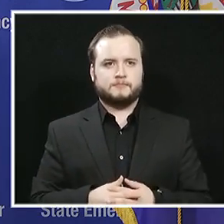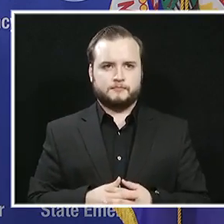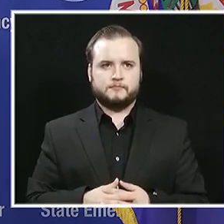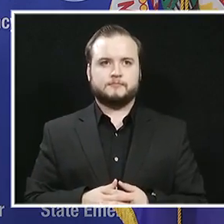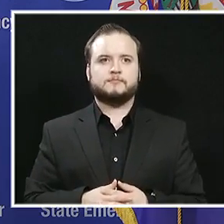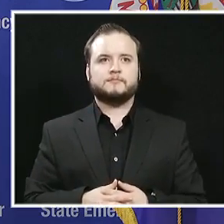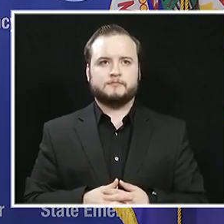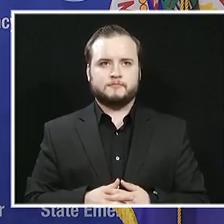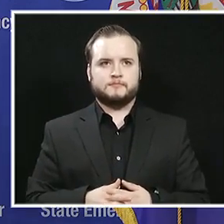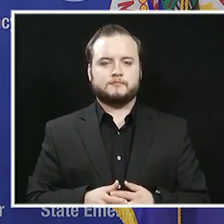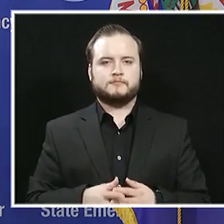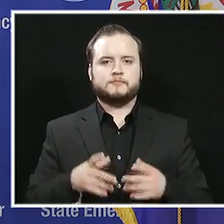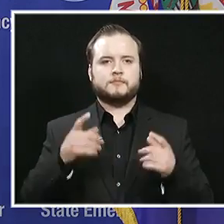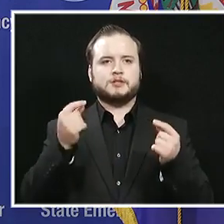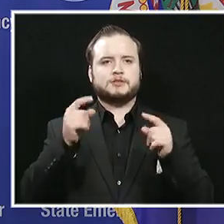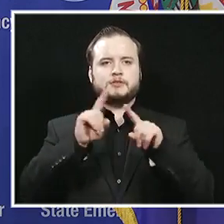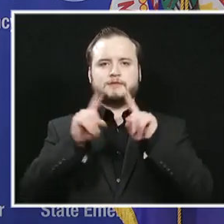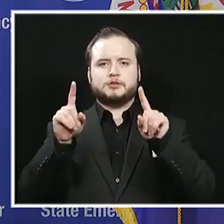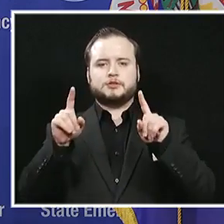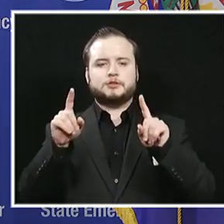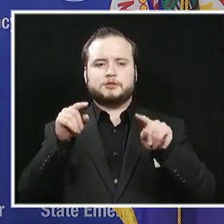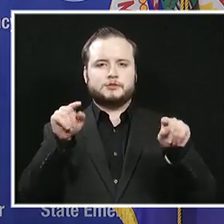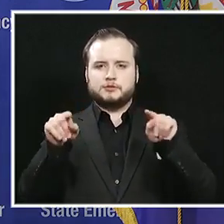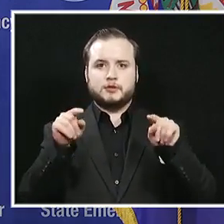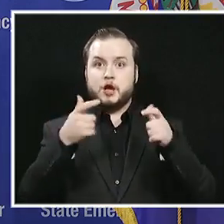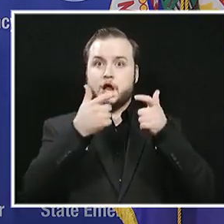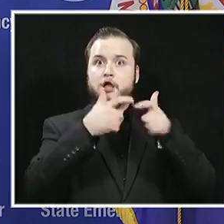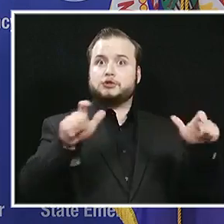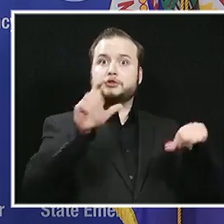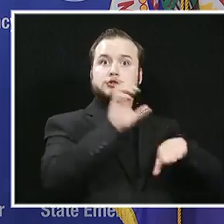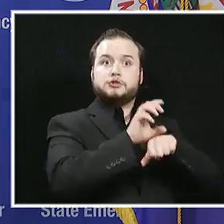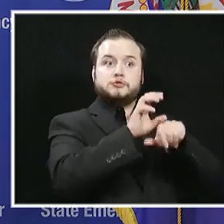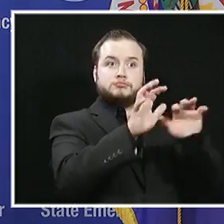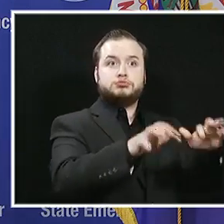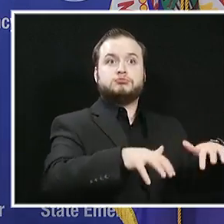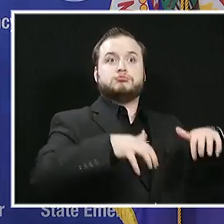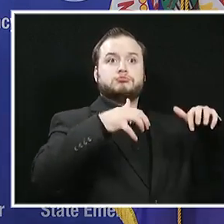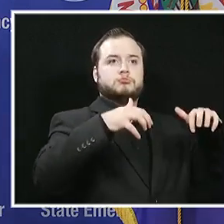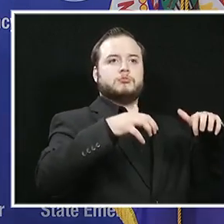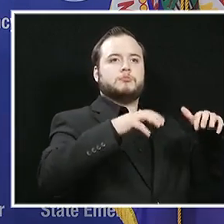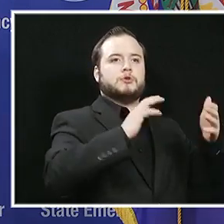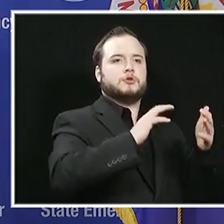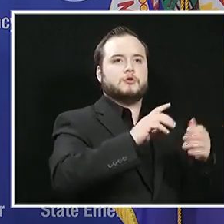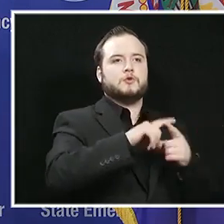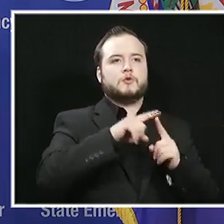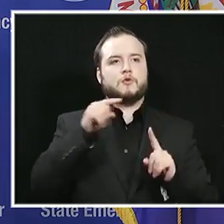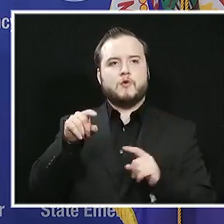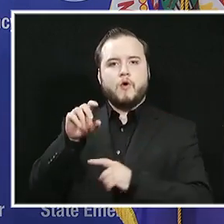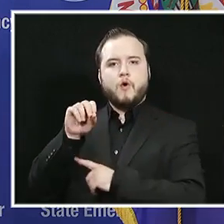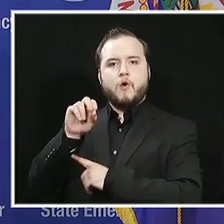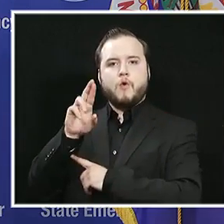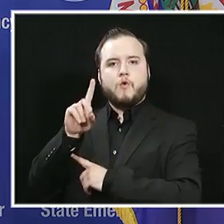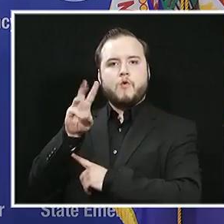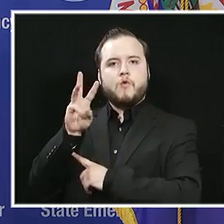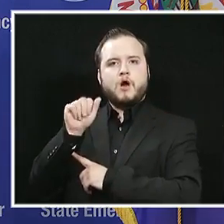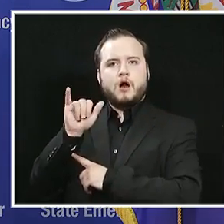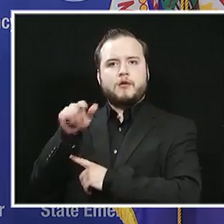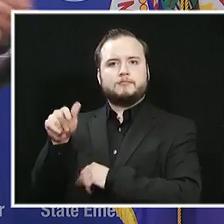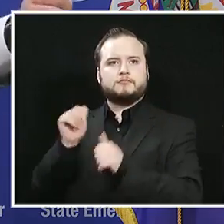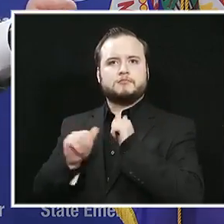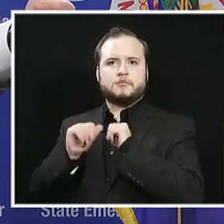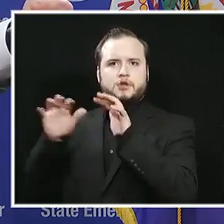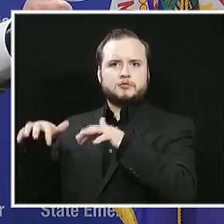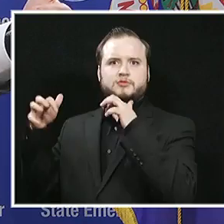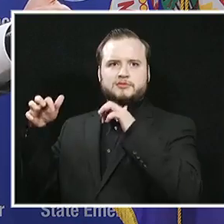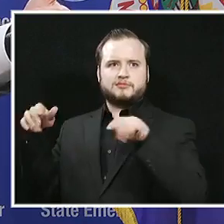theater? What's the difference between a large church gathering and the Ordway putting on a play? How are you measuring these things? And Jan would say,